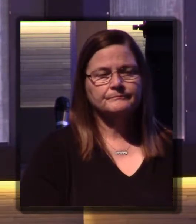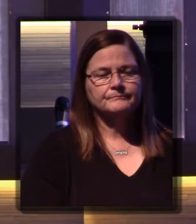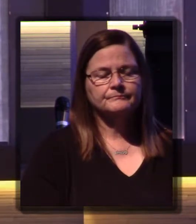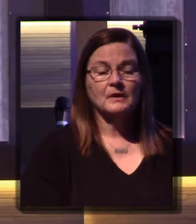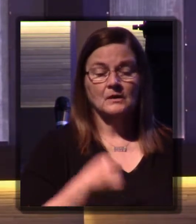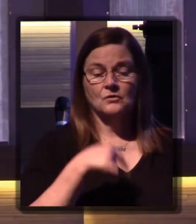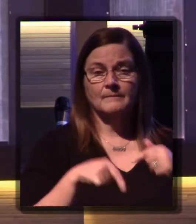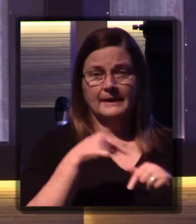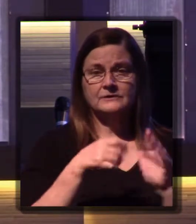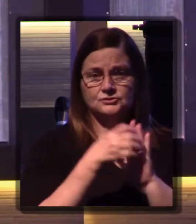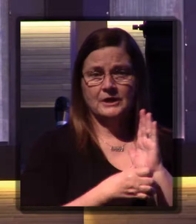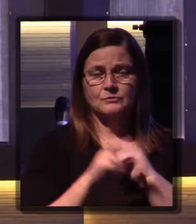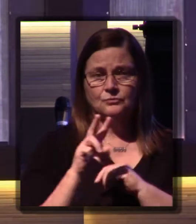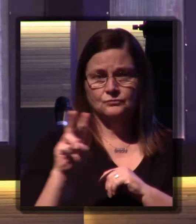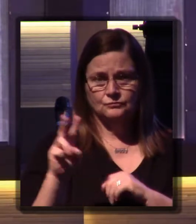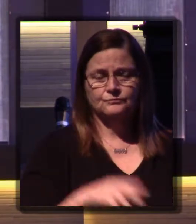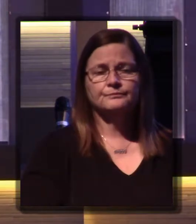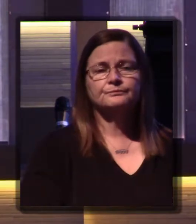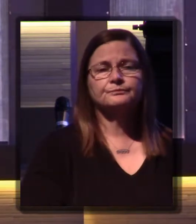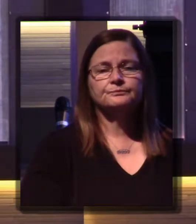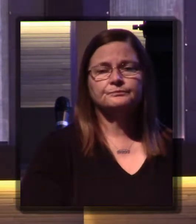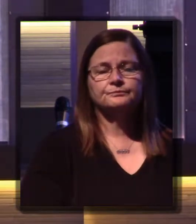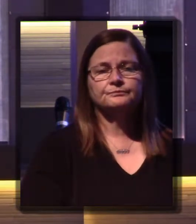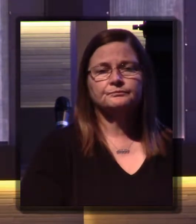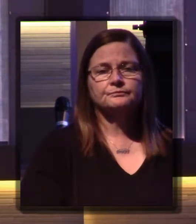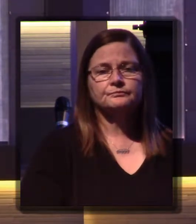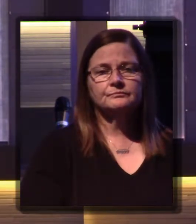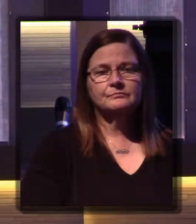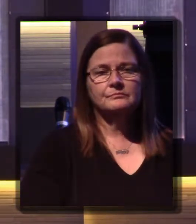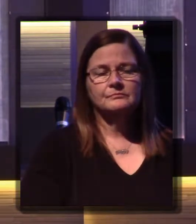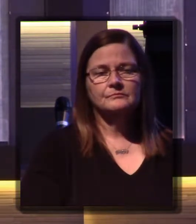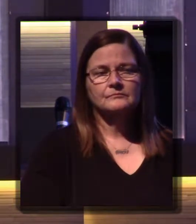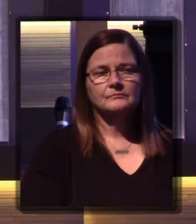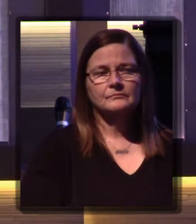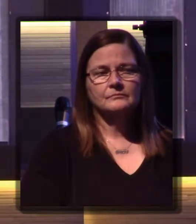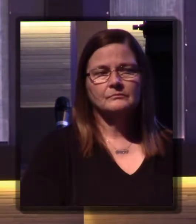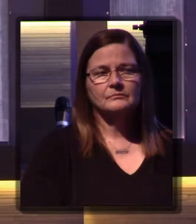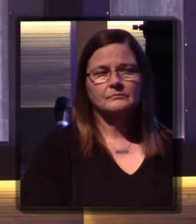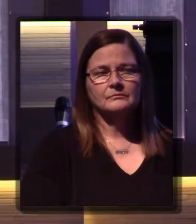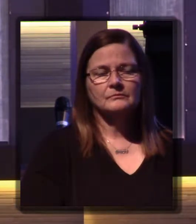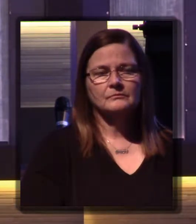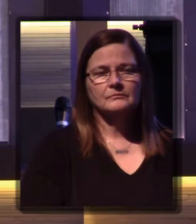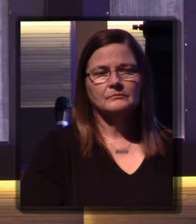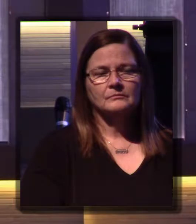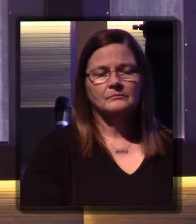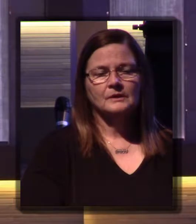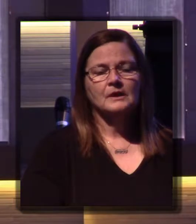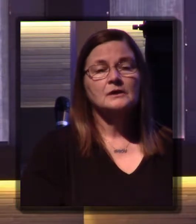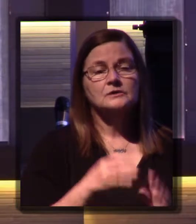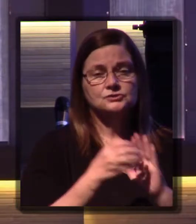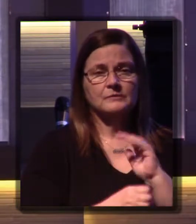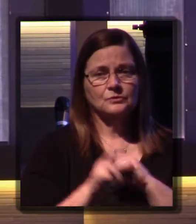But if we go back to chapter 32, if you would, if you'd be so kind as to follow me back